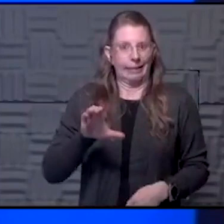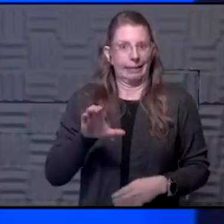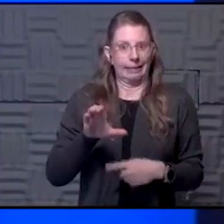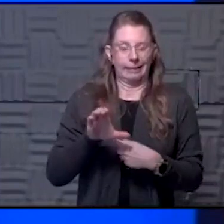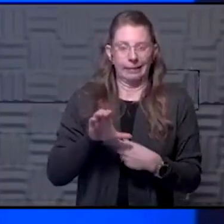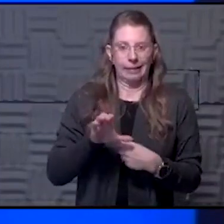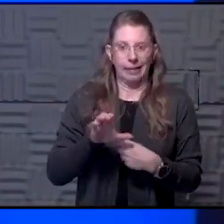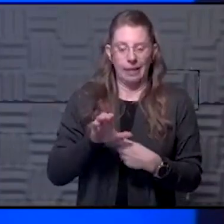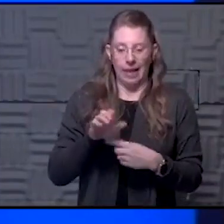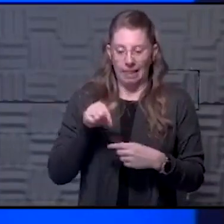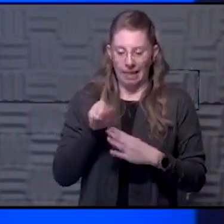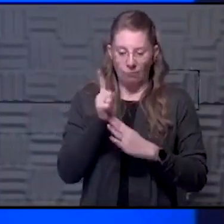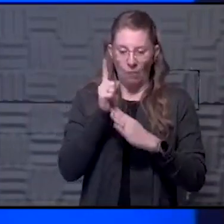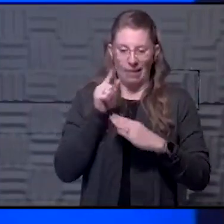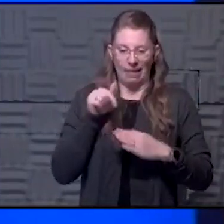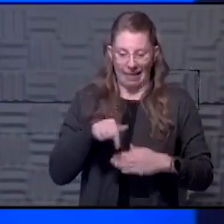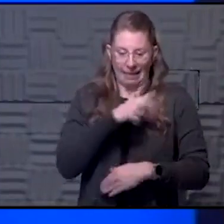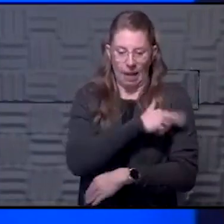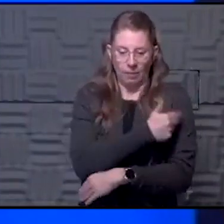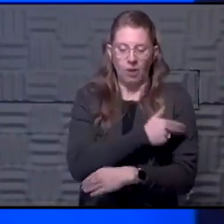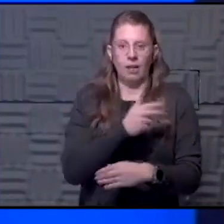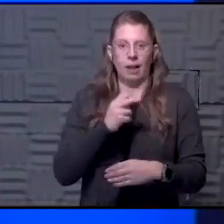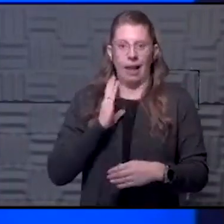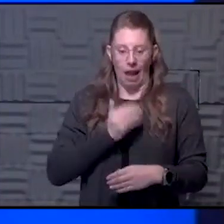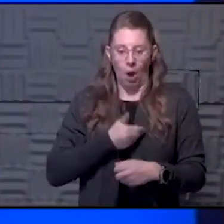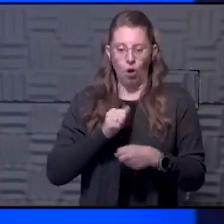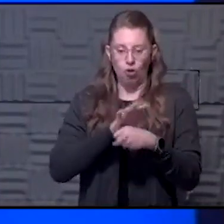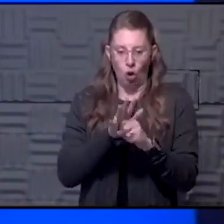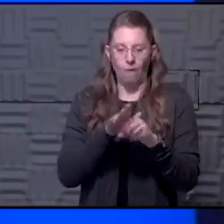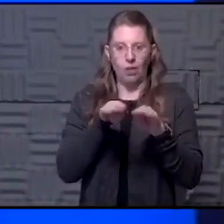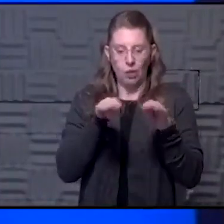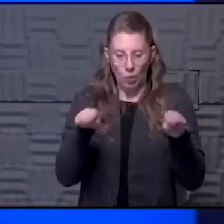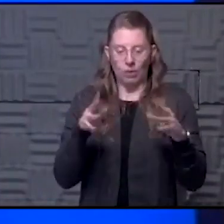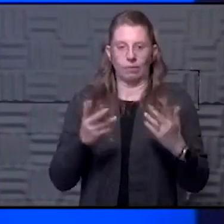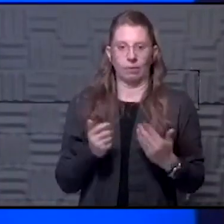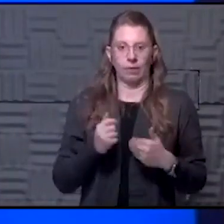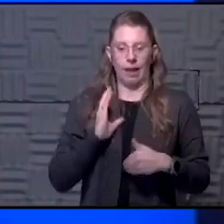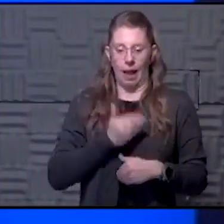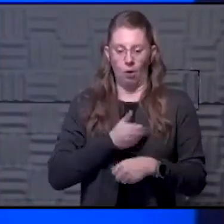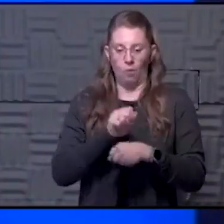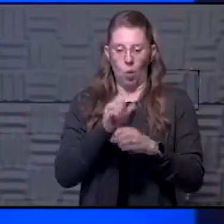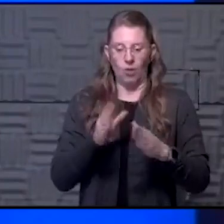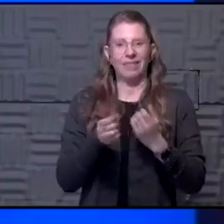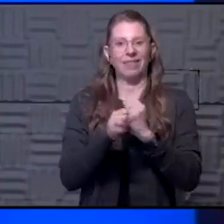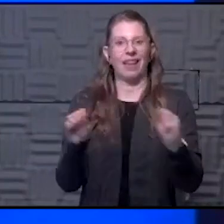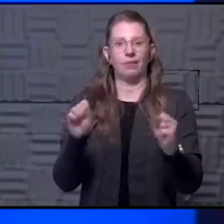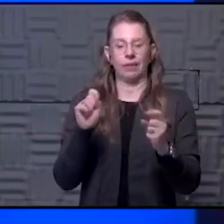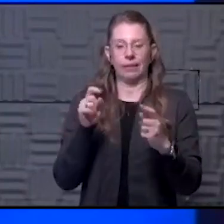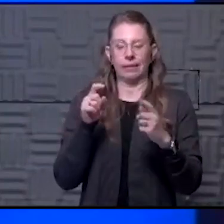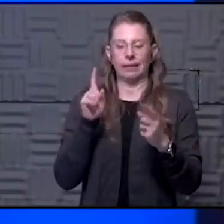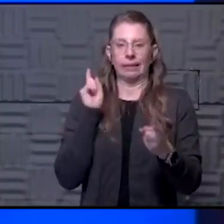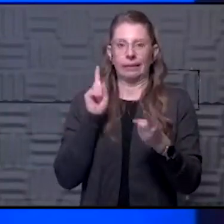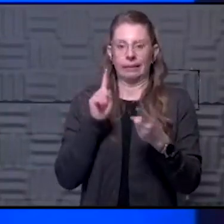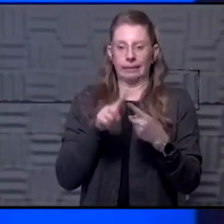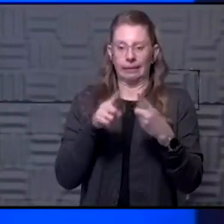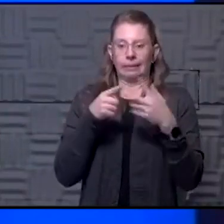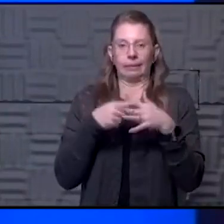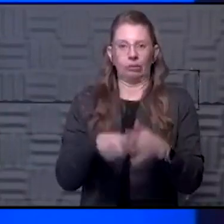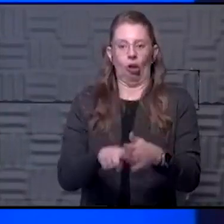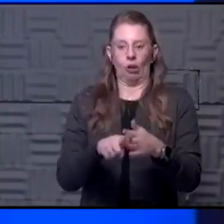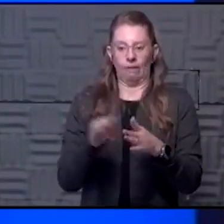into this moment at this hospital in our COVID unit, where our employees have been safe since the beginning of this